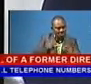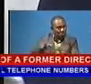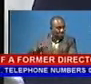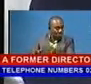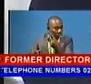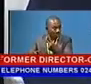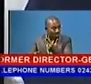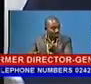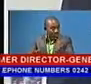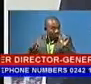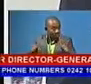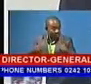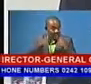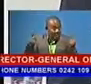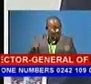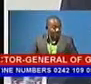recategorization?